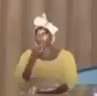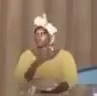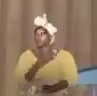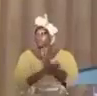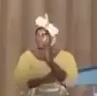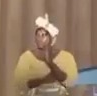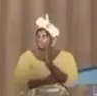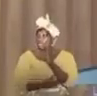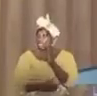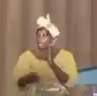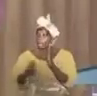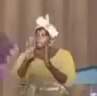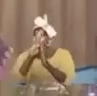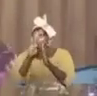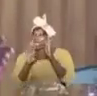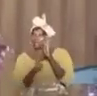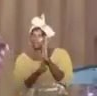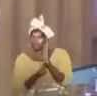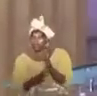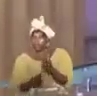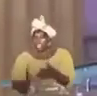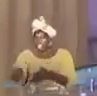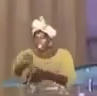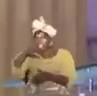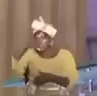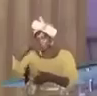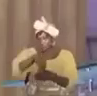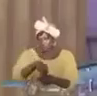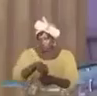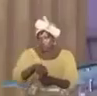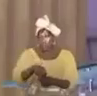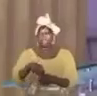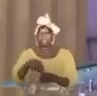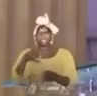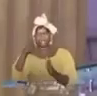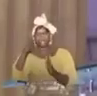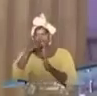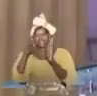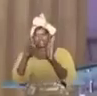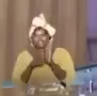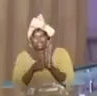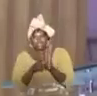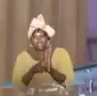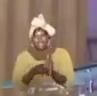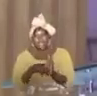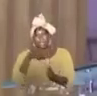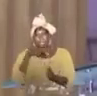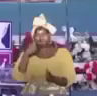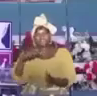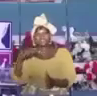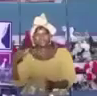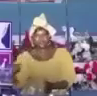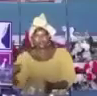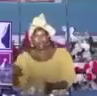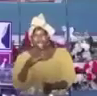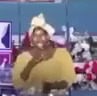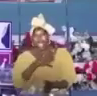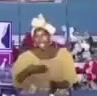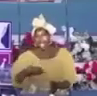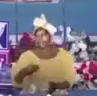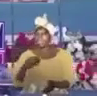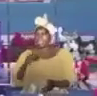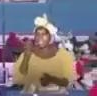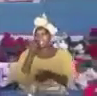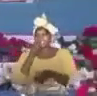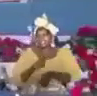concise capture of promises, principles, and prophecies. You may want to write that down. That every time you open